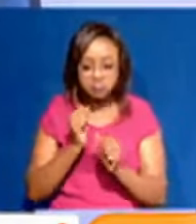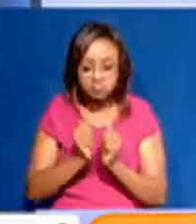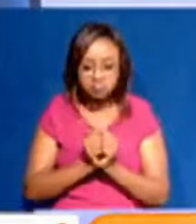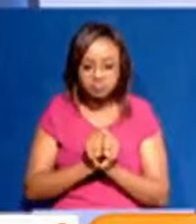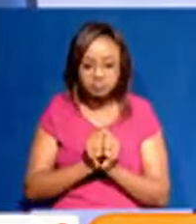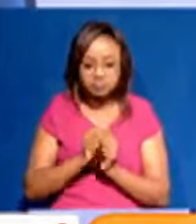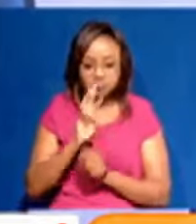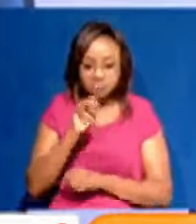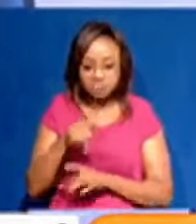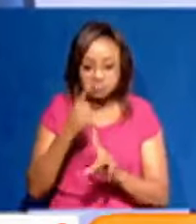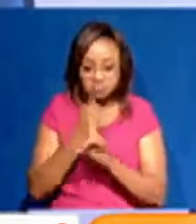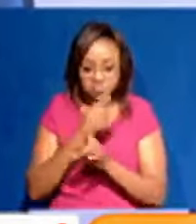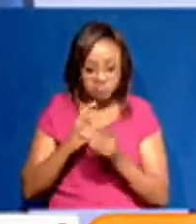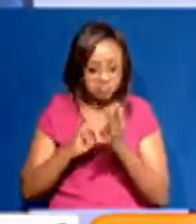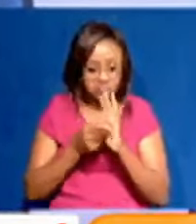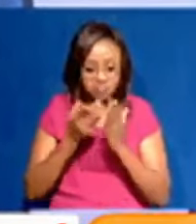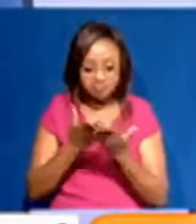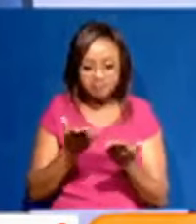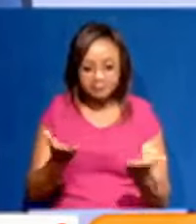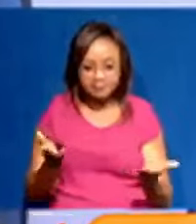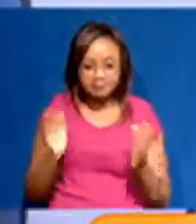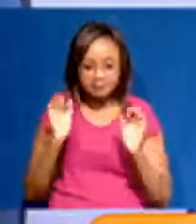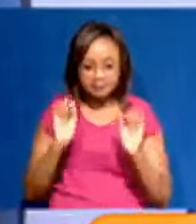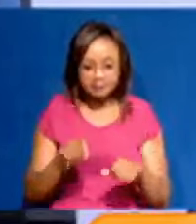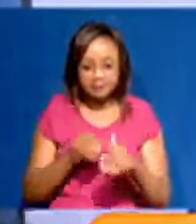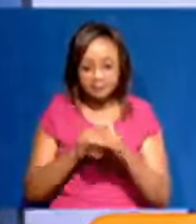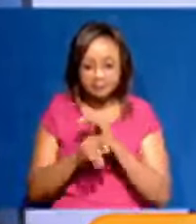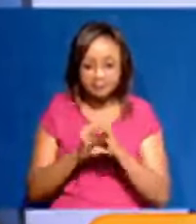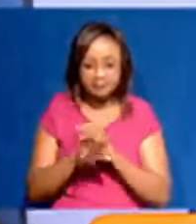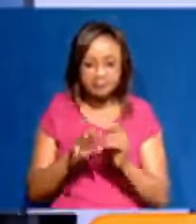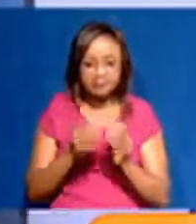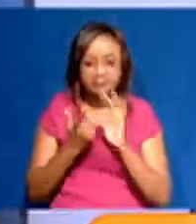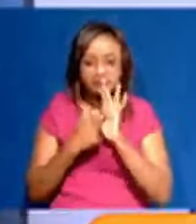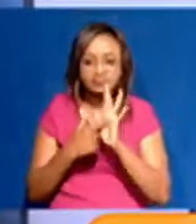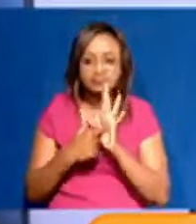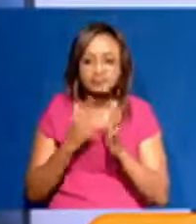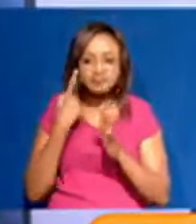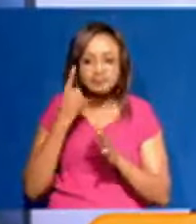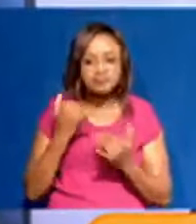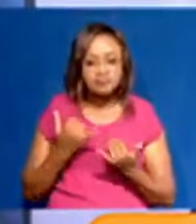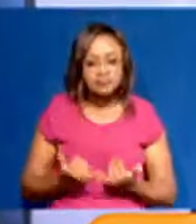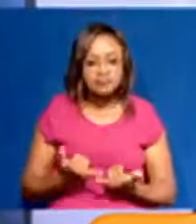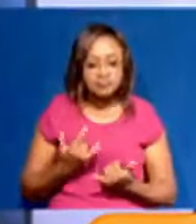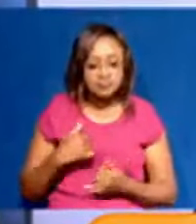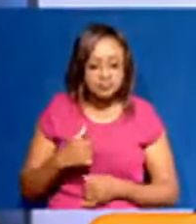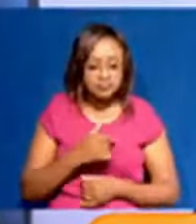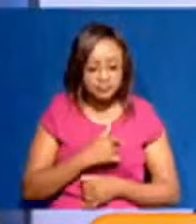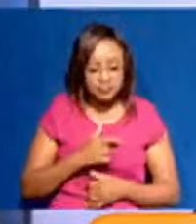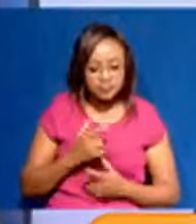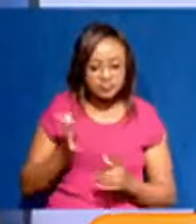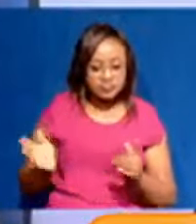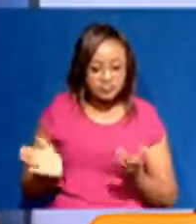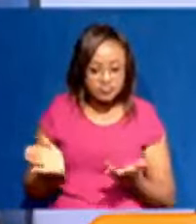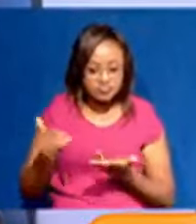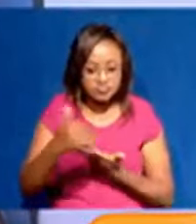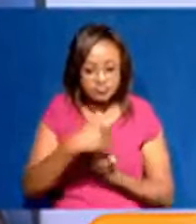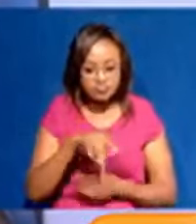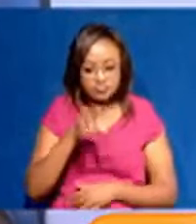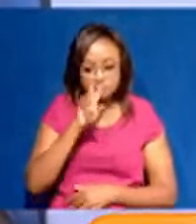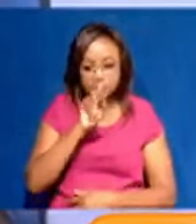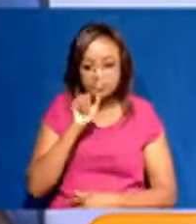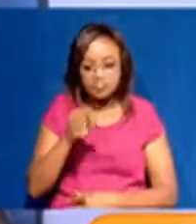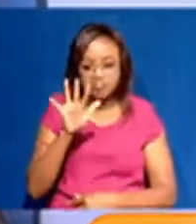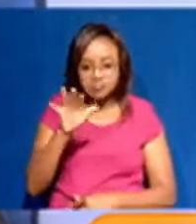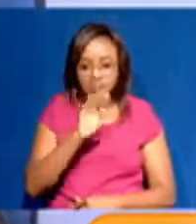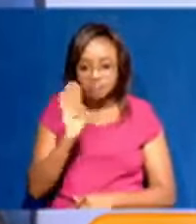available for members of parliament. So far, we have been able to collect almost 2.5